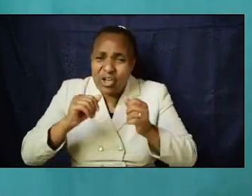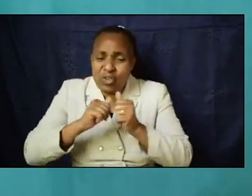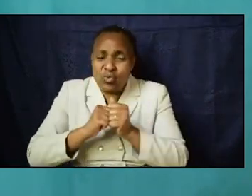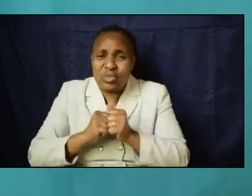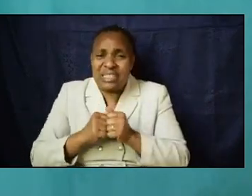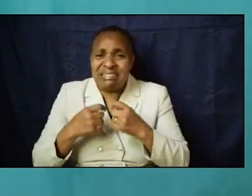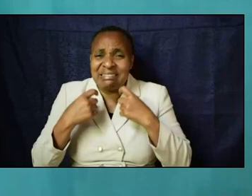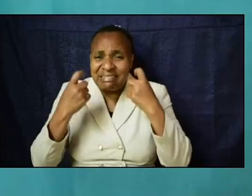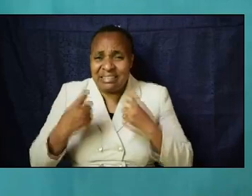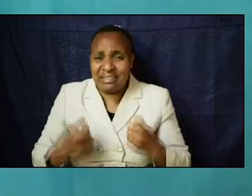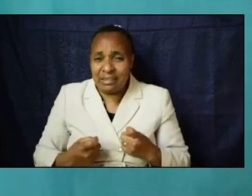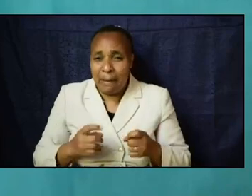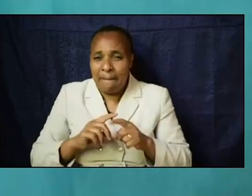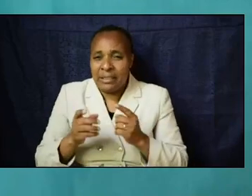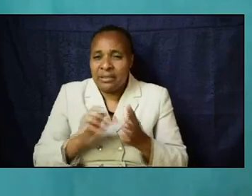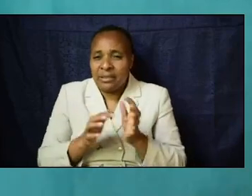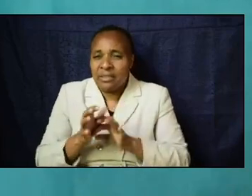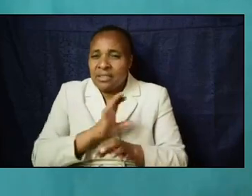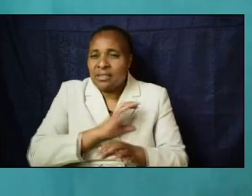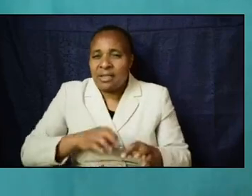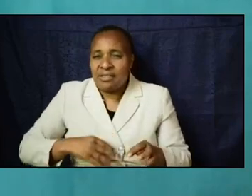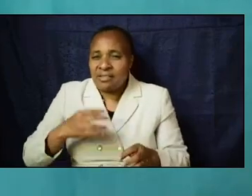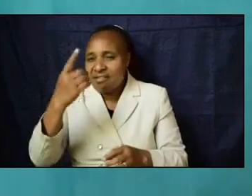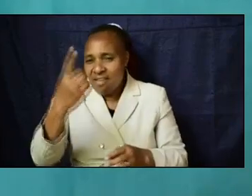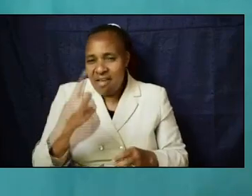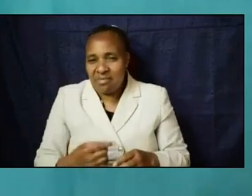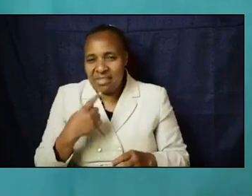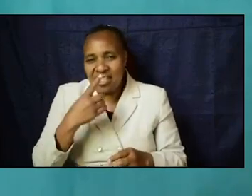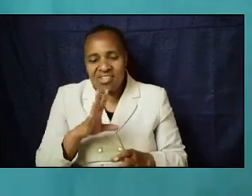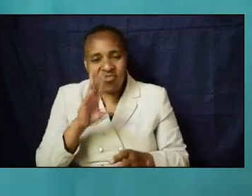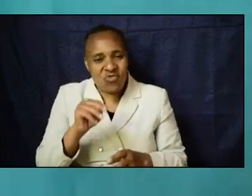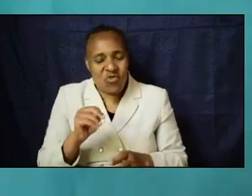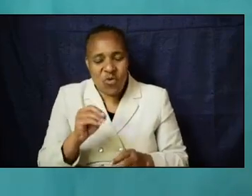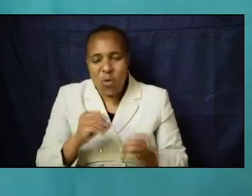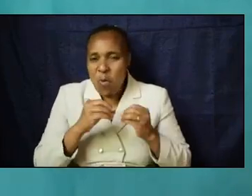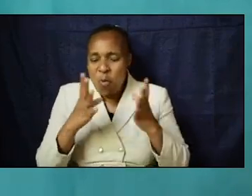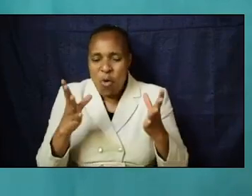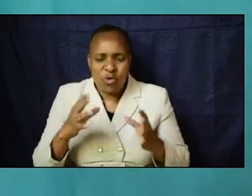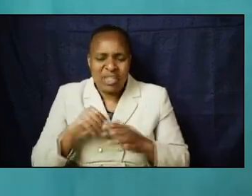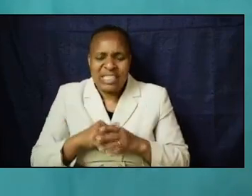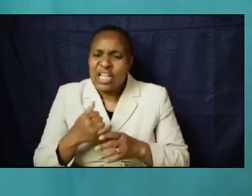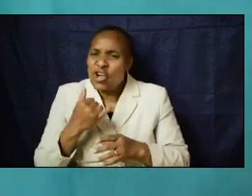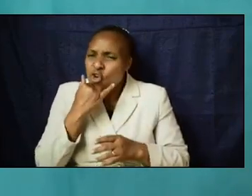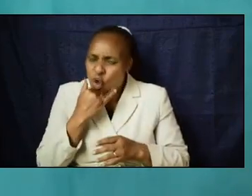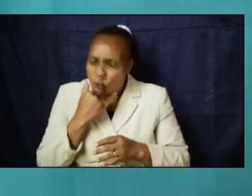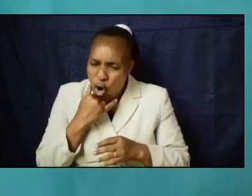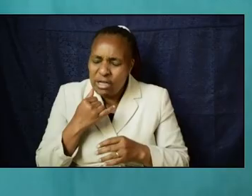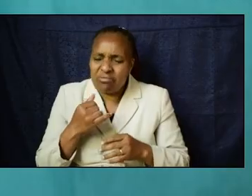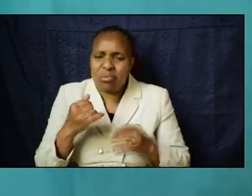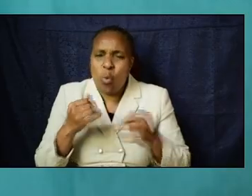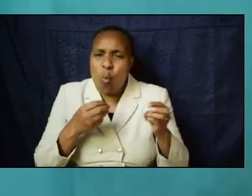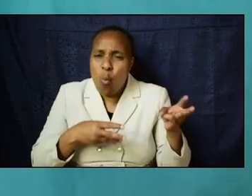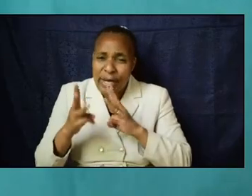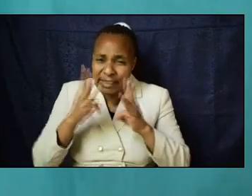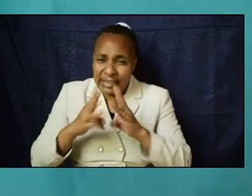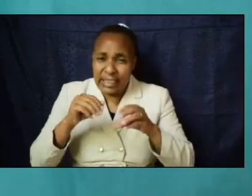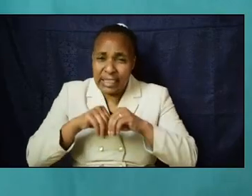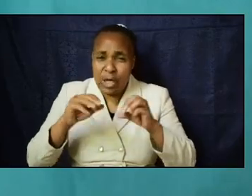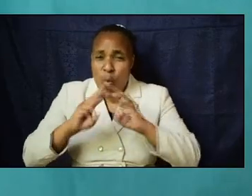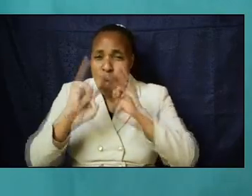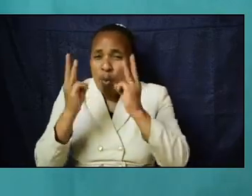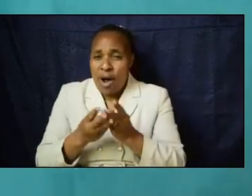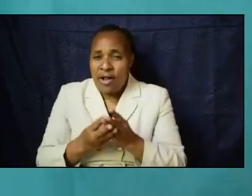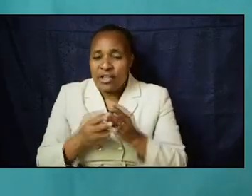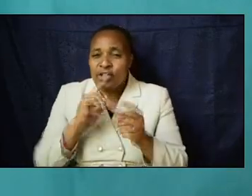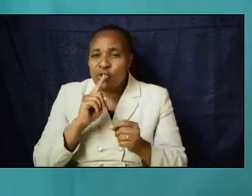in for a while. But Christ came and said no more to the demonic forces that were existing in the world. So as a result